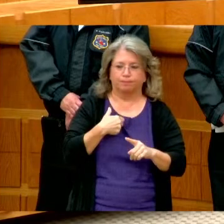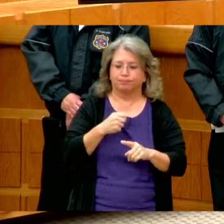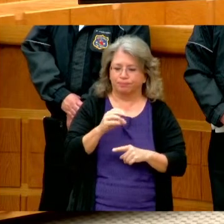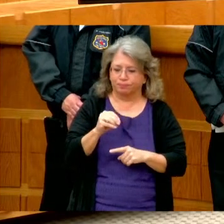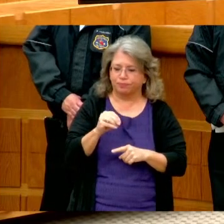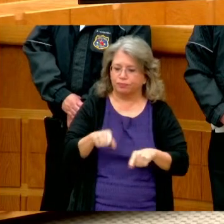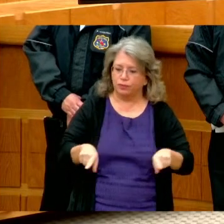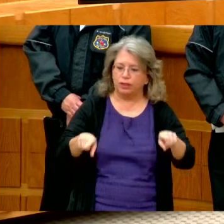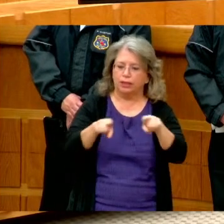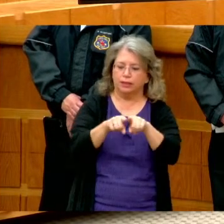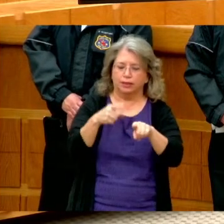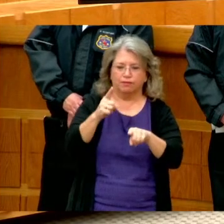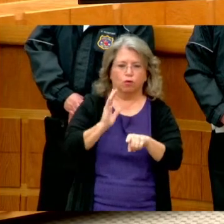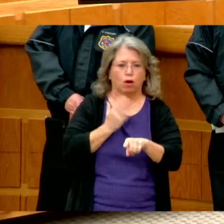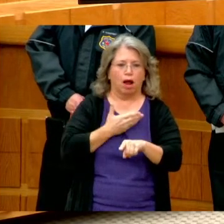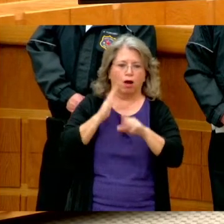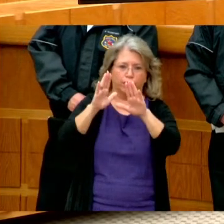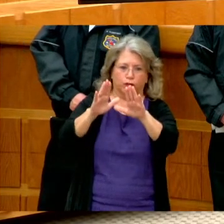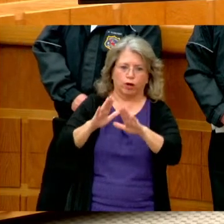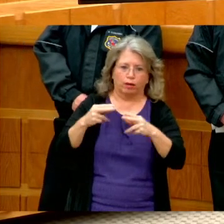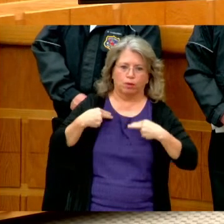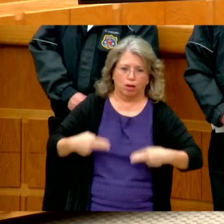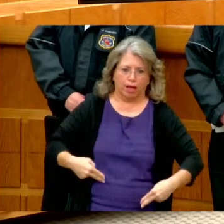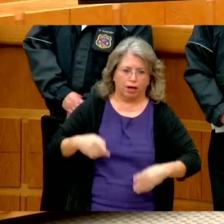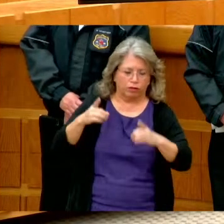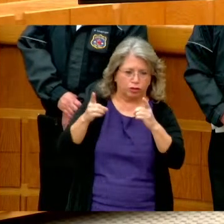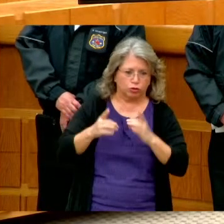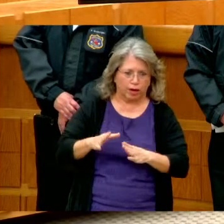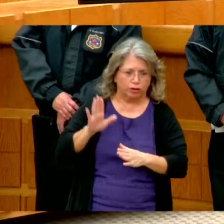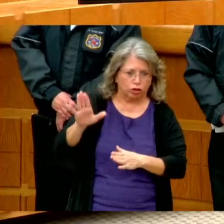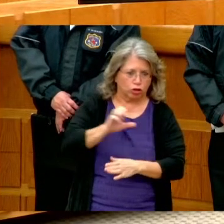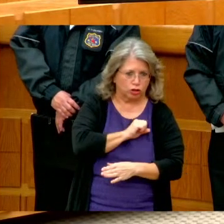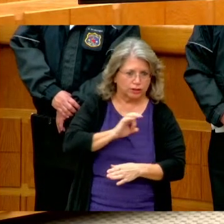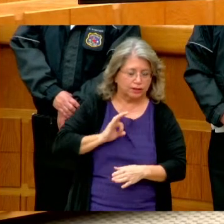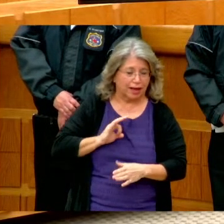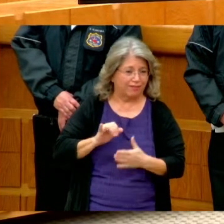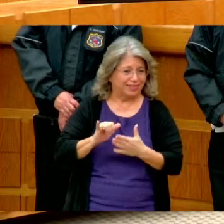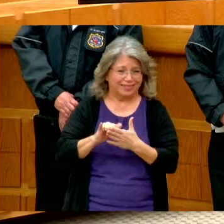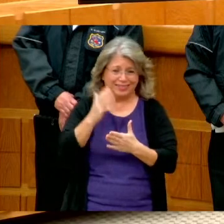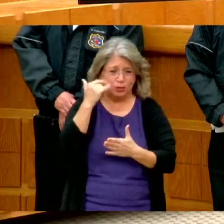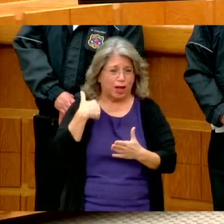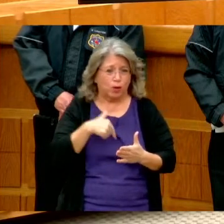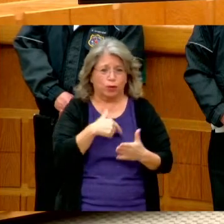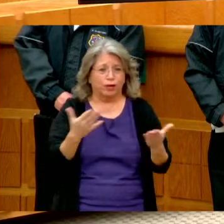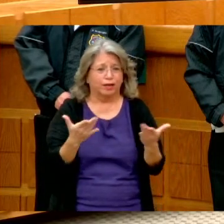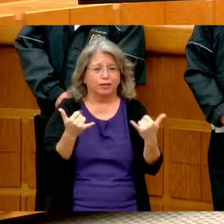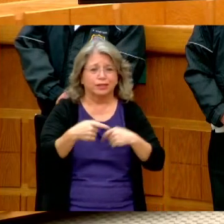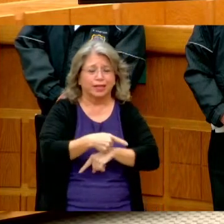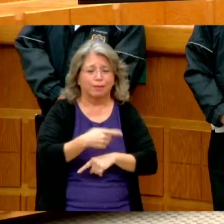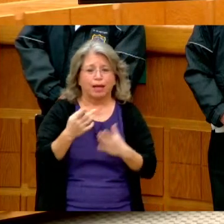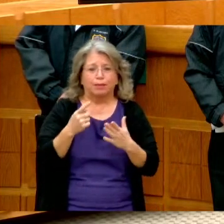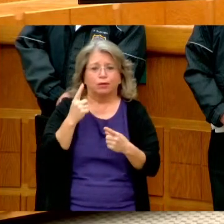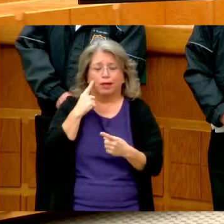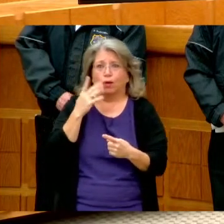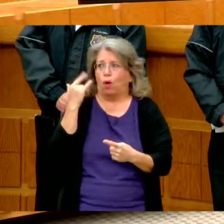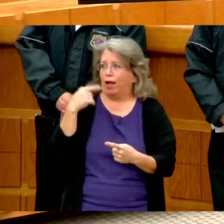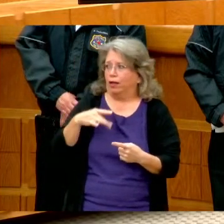for our incredible health director and all of her staff. This is why we're here today. You might say to yourself, what are you so excited about?